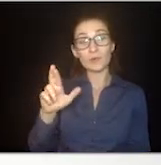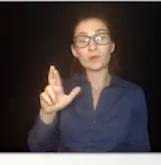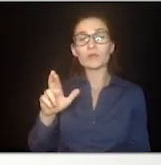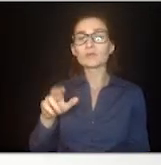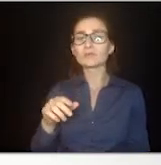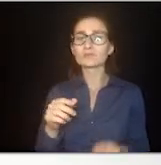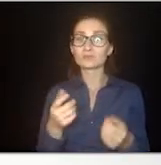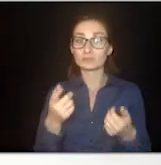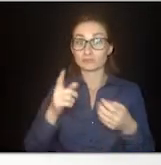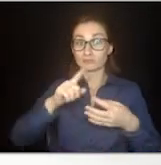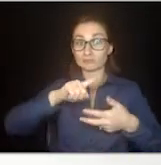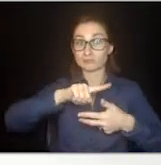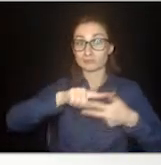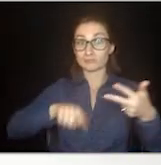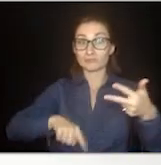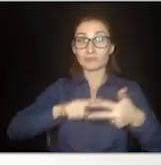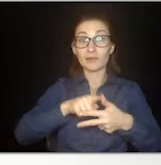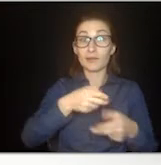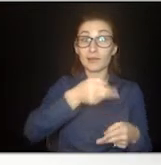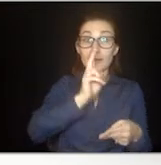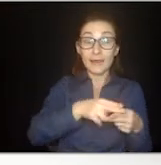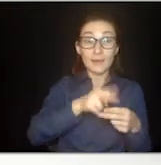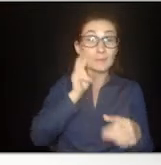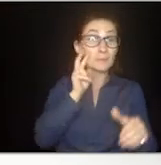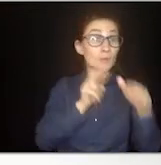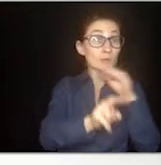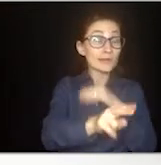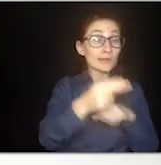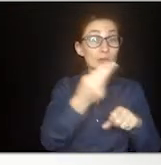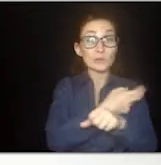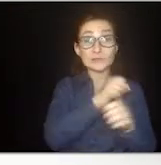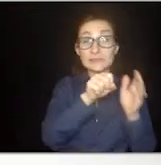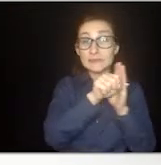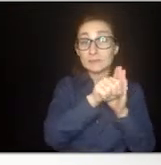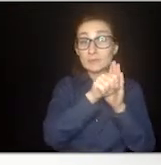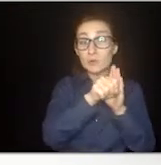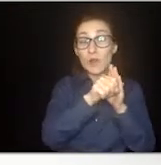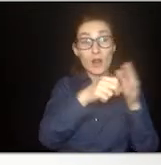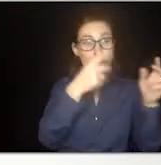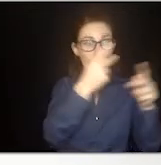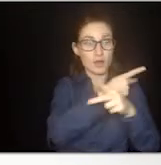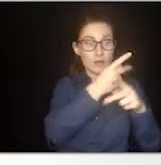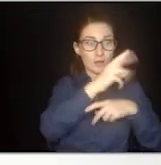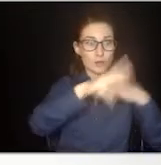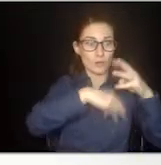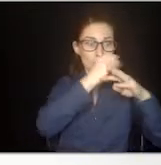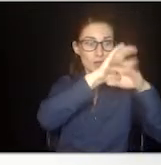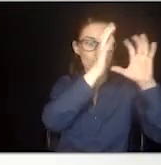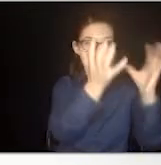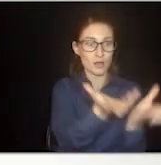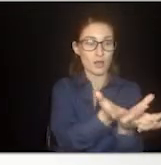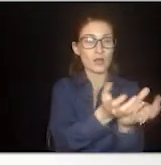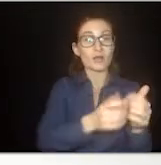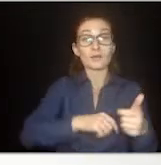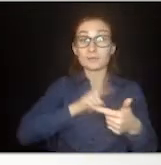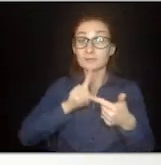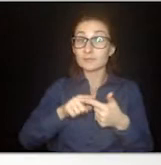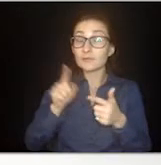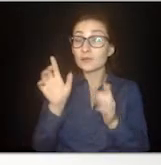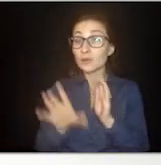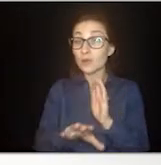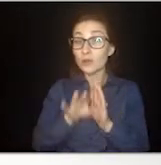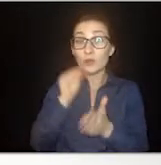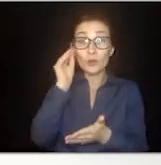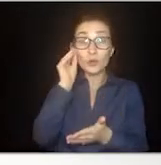to name, predict, use symbols, and organize their world? Or are they learning